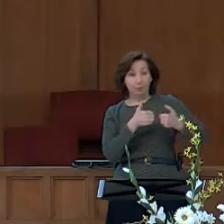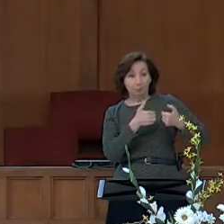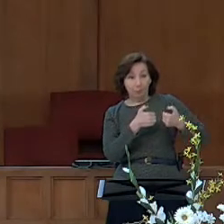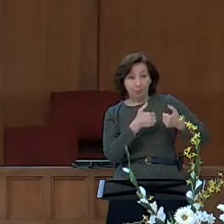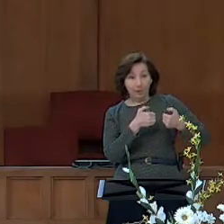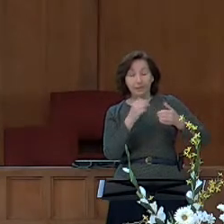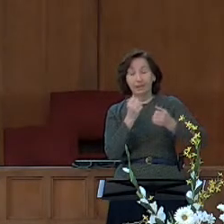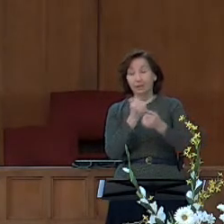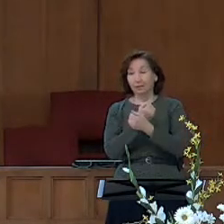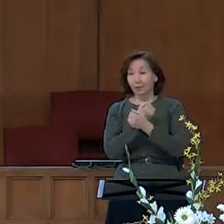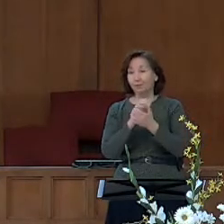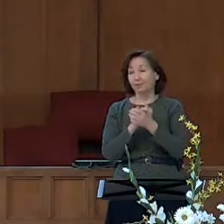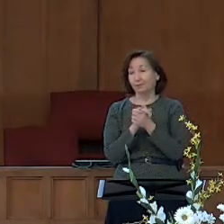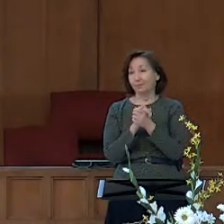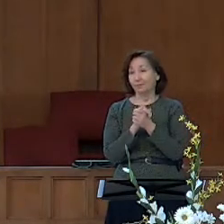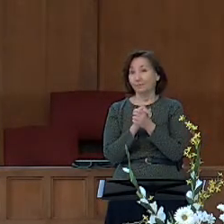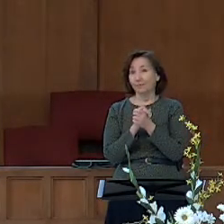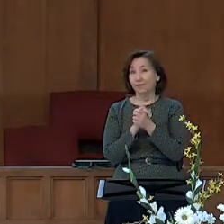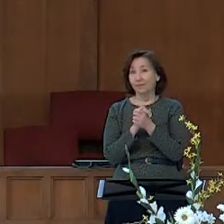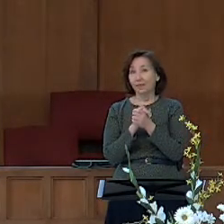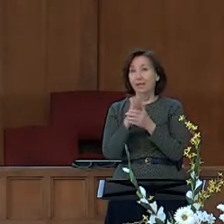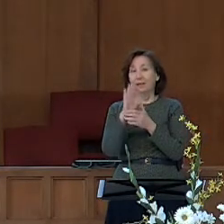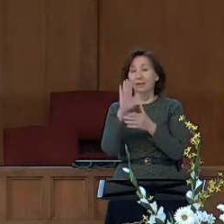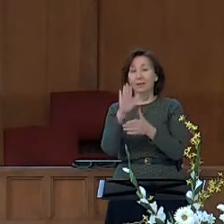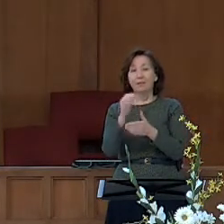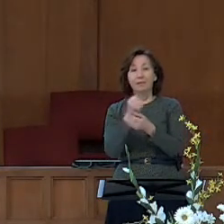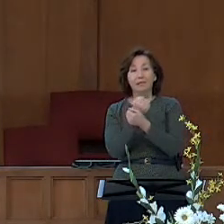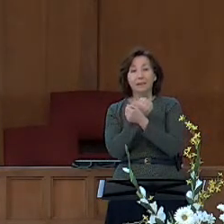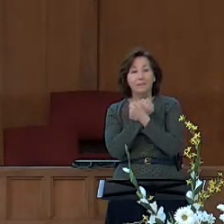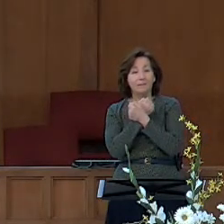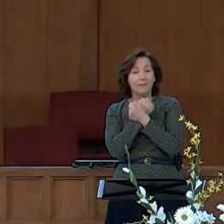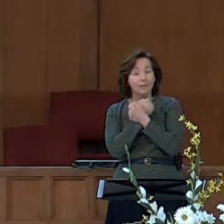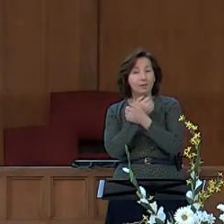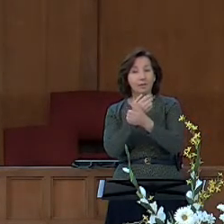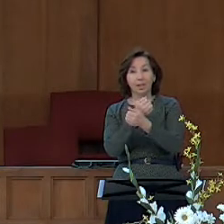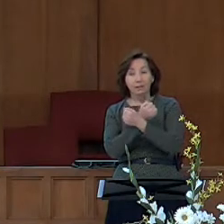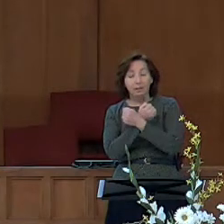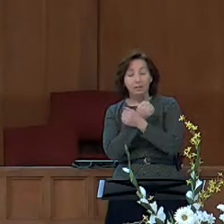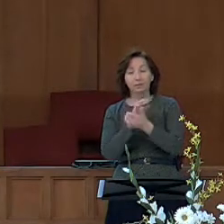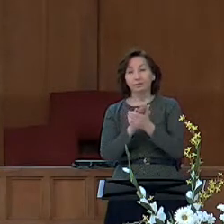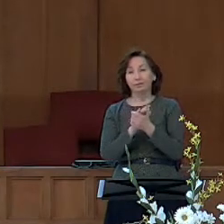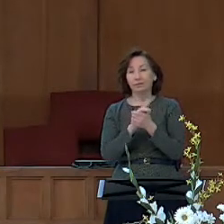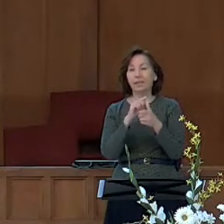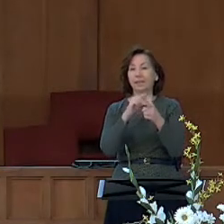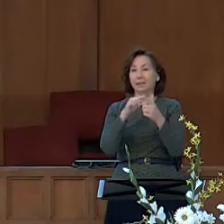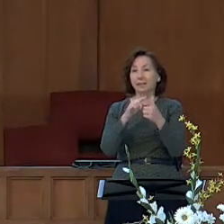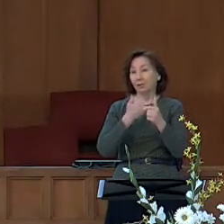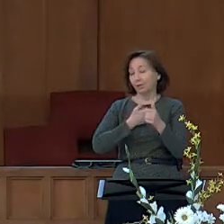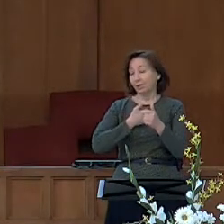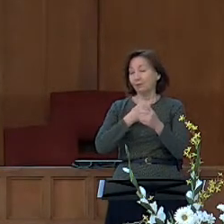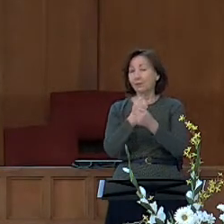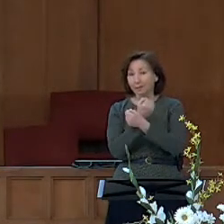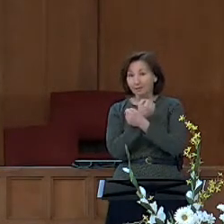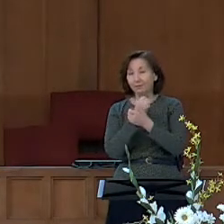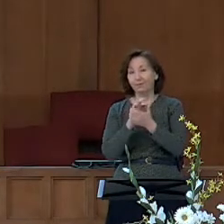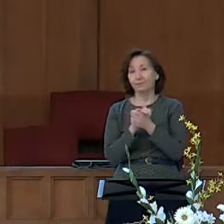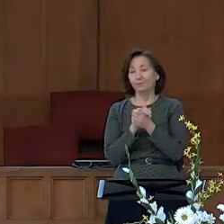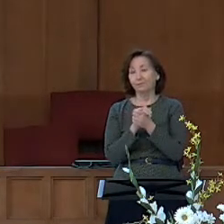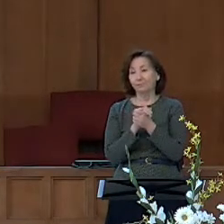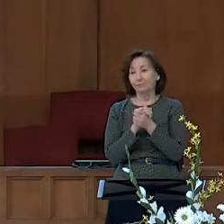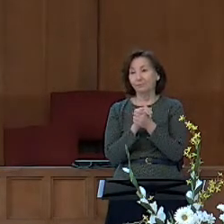love. There is affectionate love, and then there's self-love.